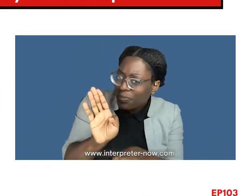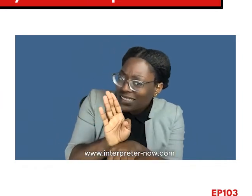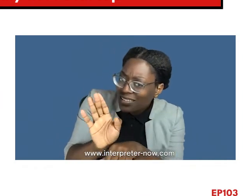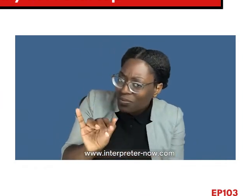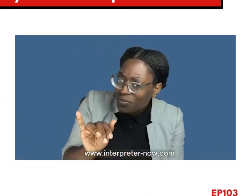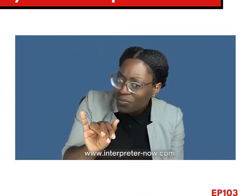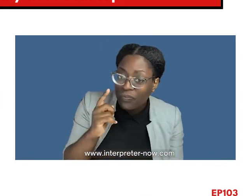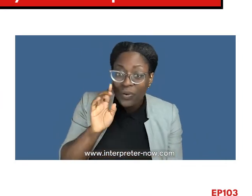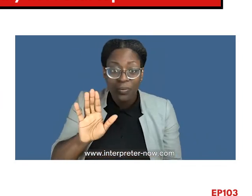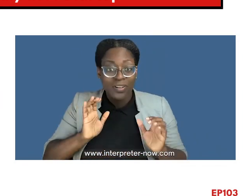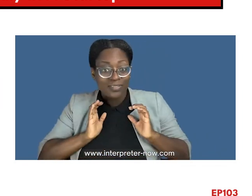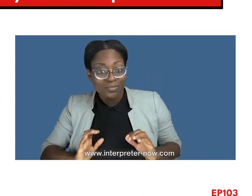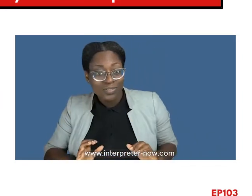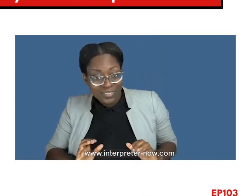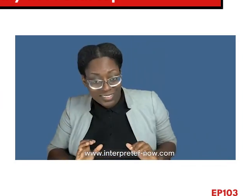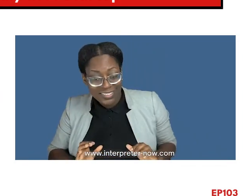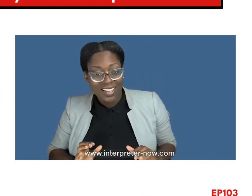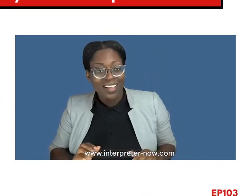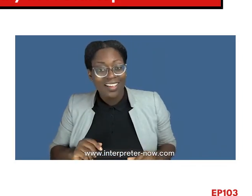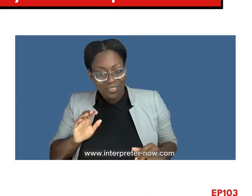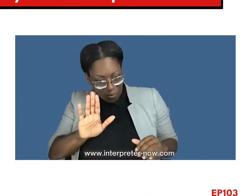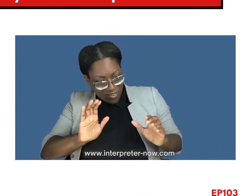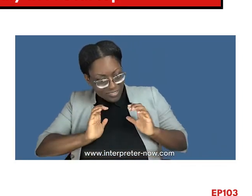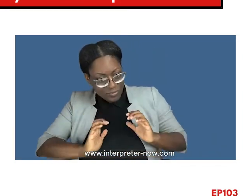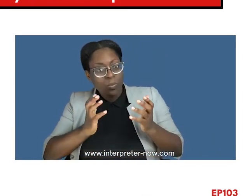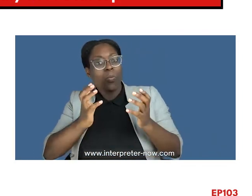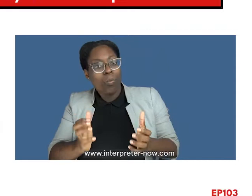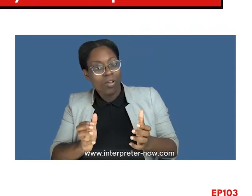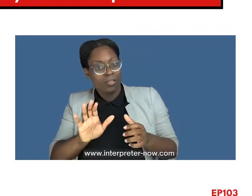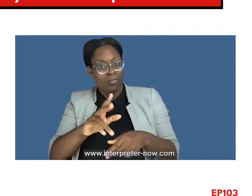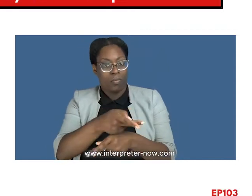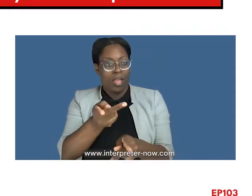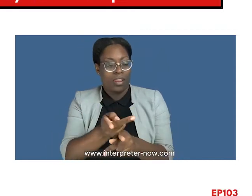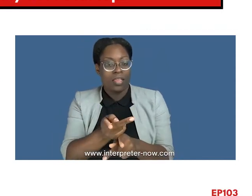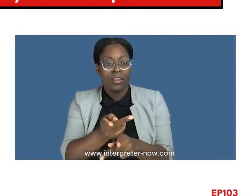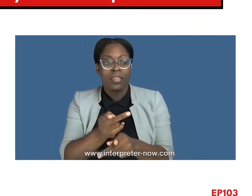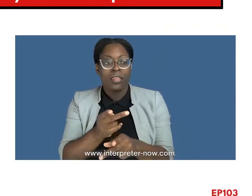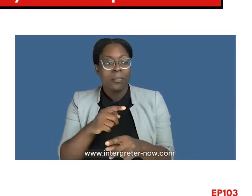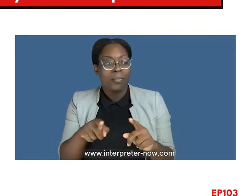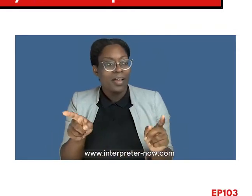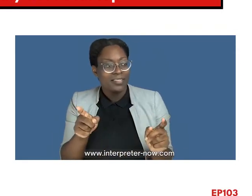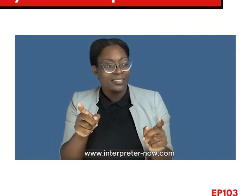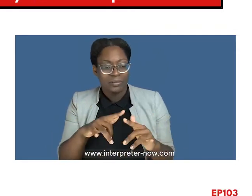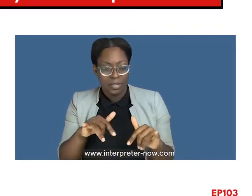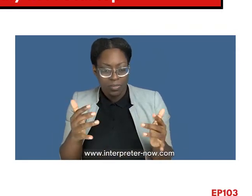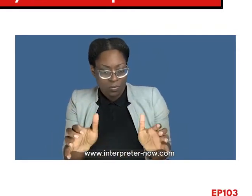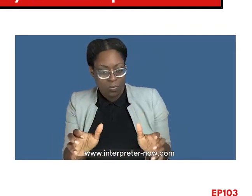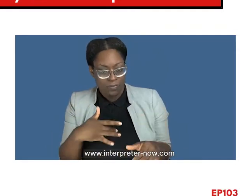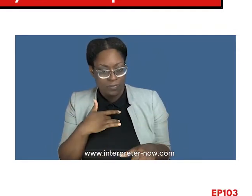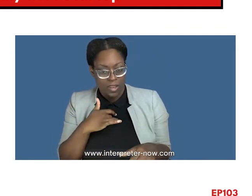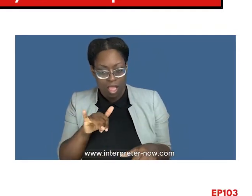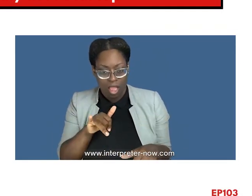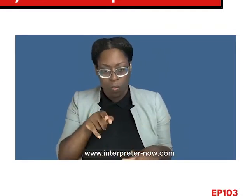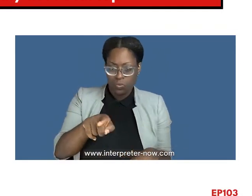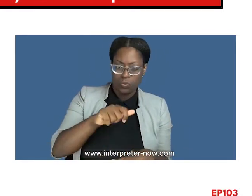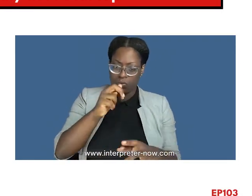team that is representative of your customers, and they want to create products that don't unintentionally exclude people,